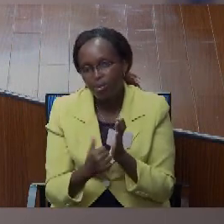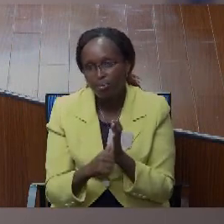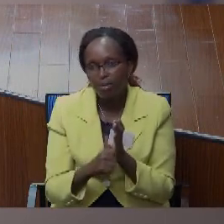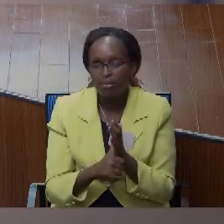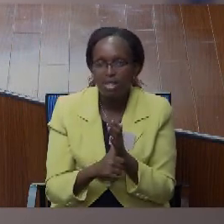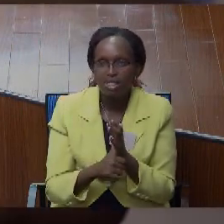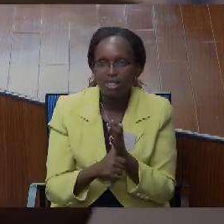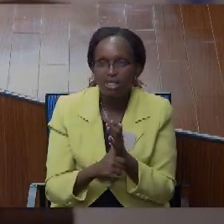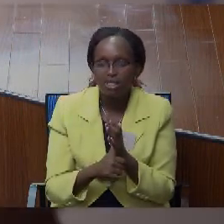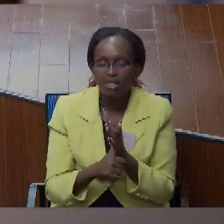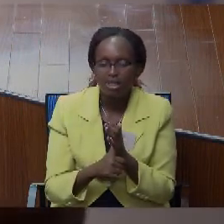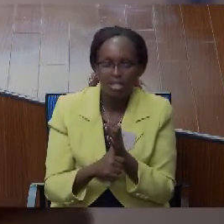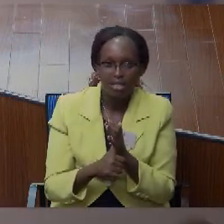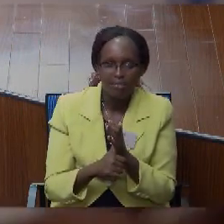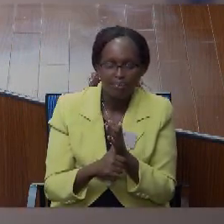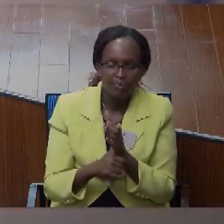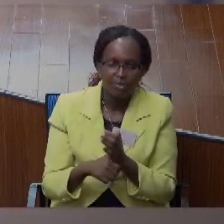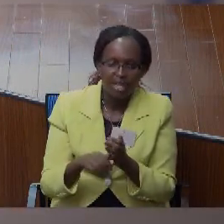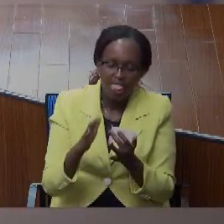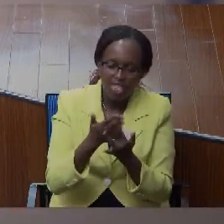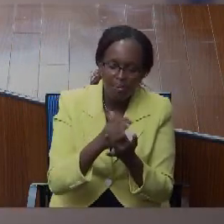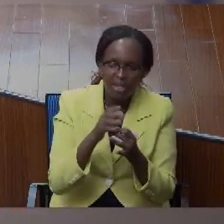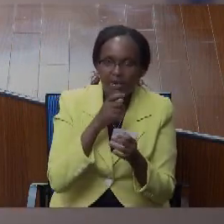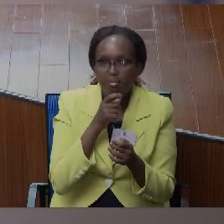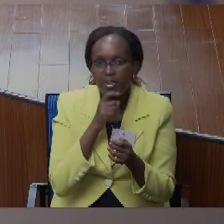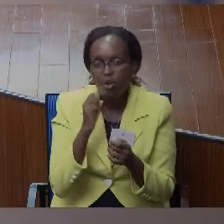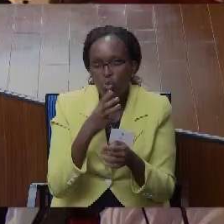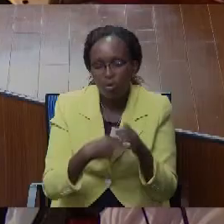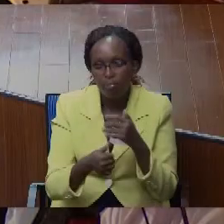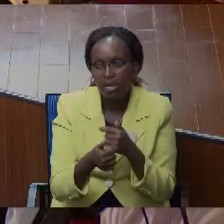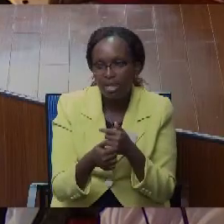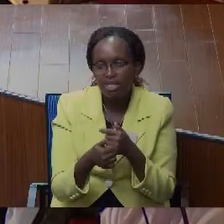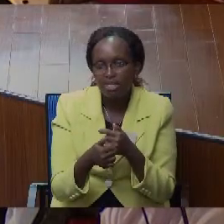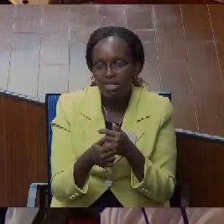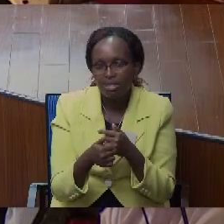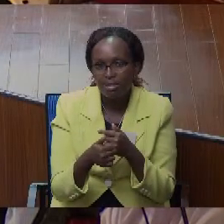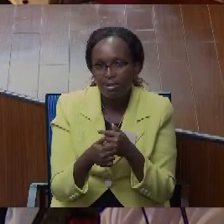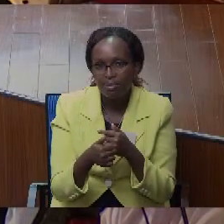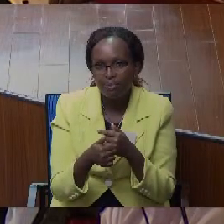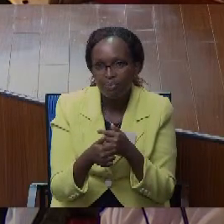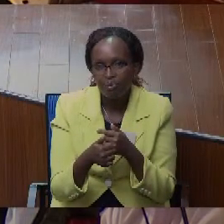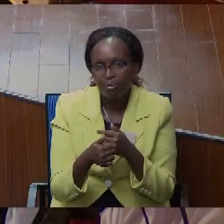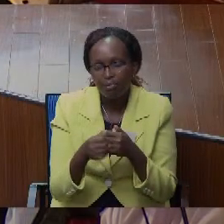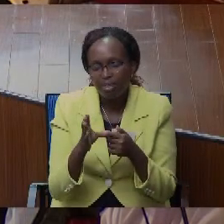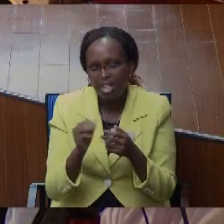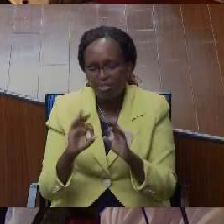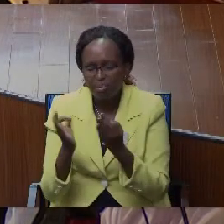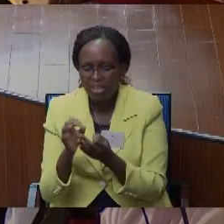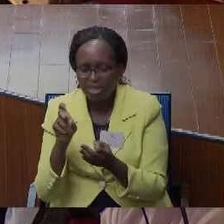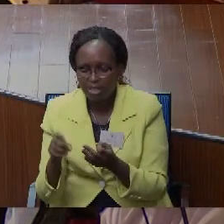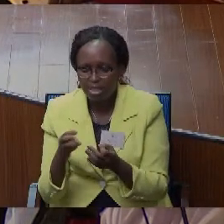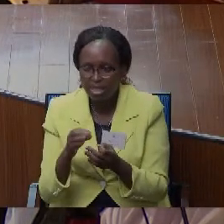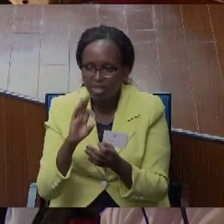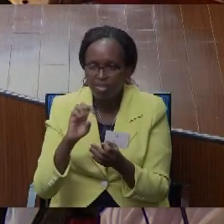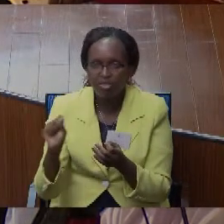the opportunistic middleman who buys at a supplier at a buyer's market when families need school fees in January and